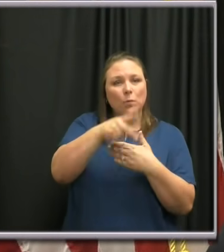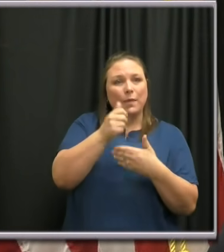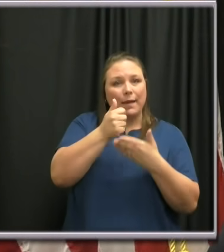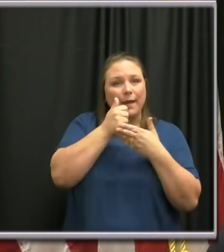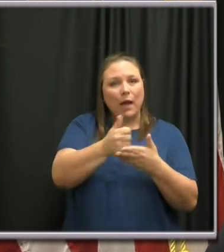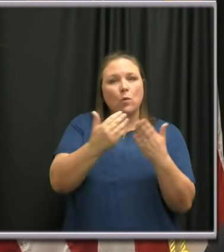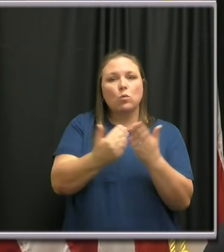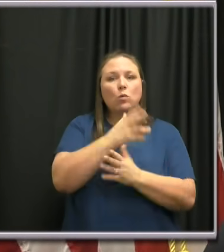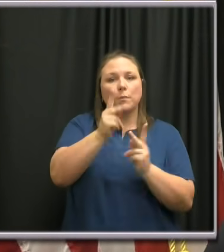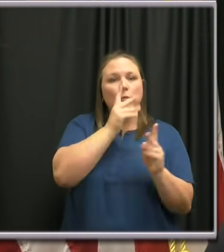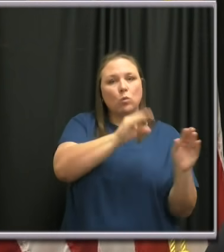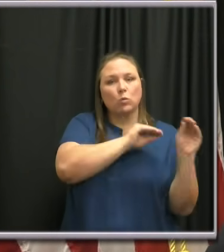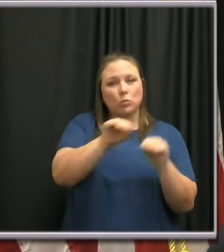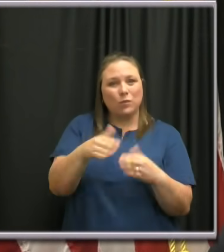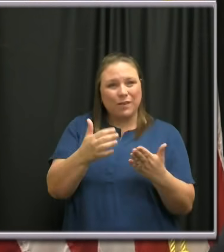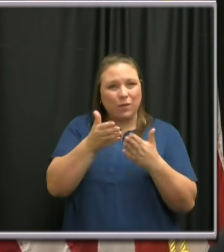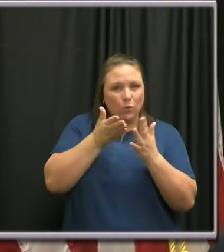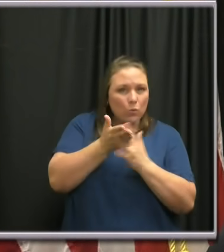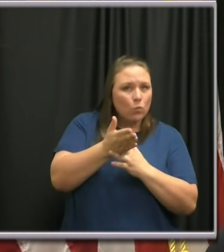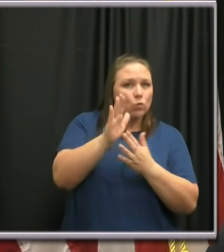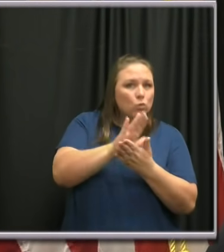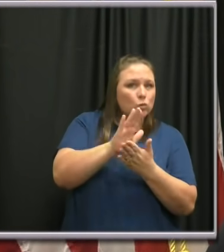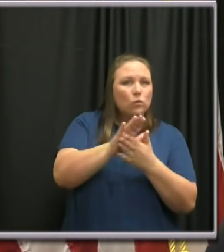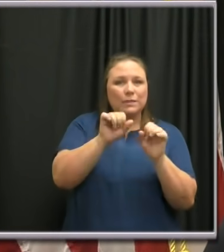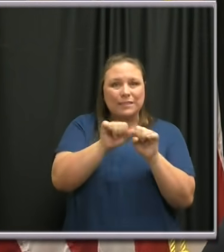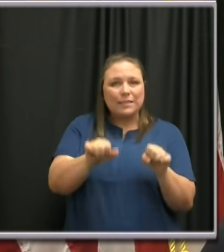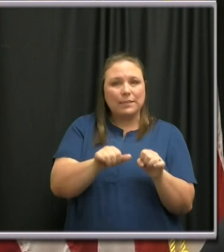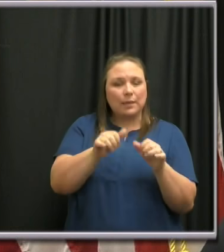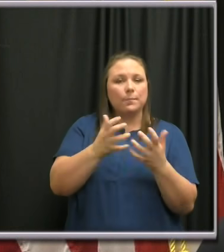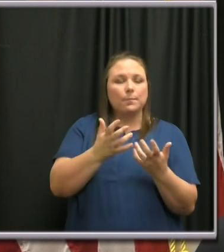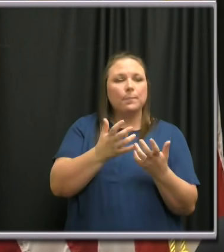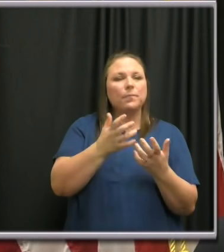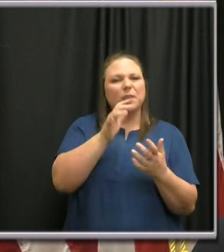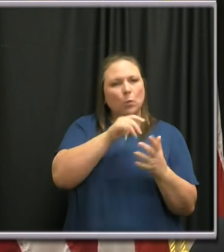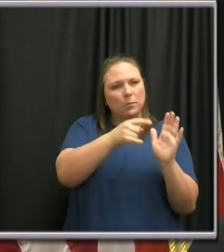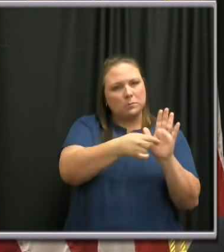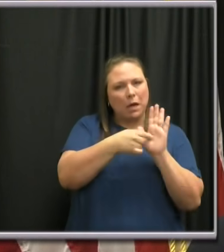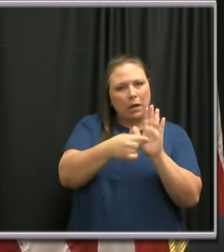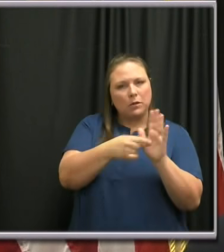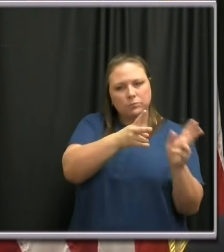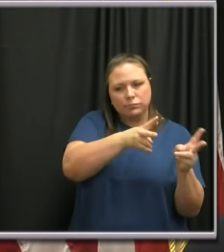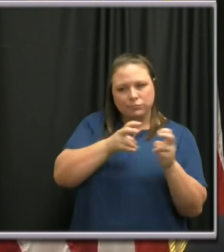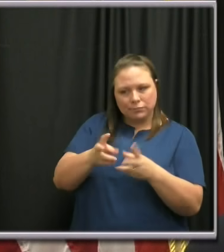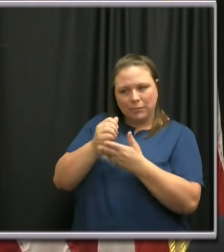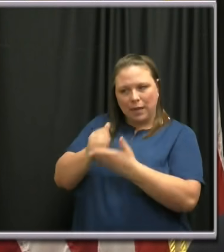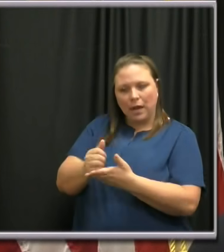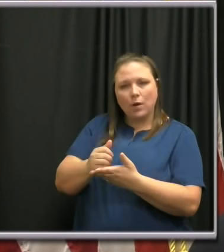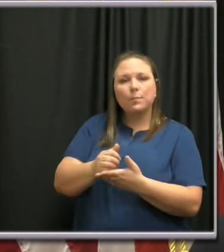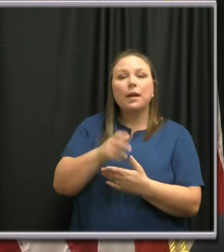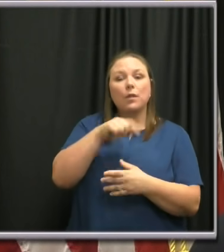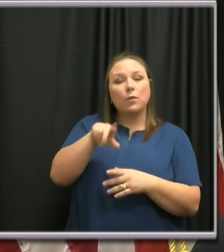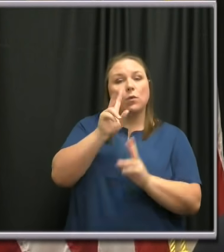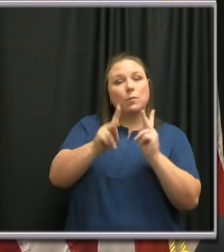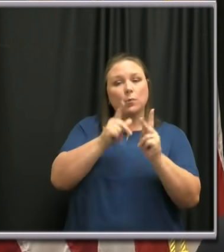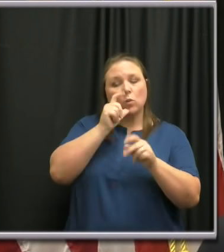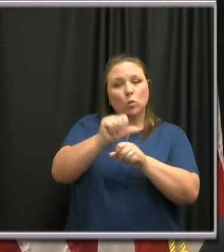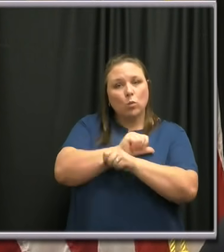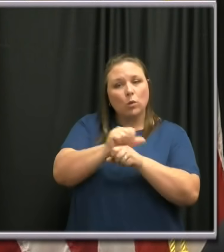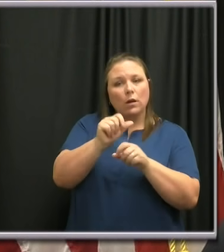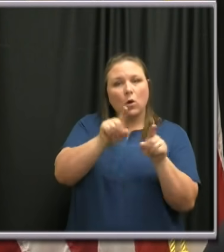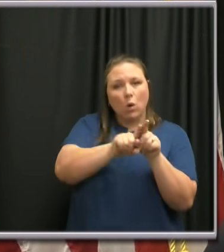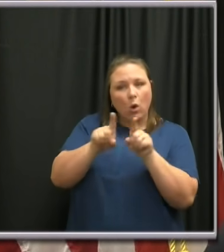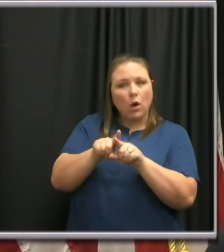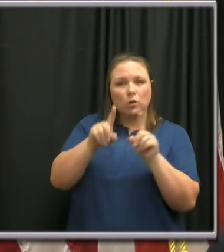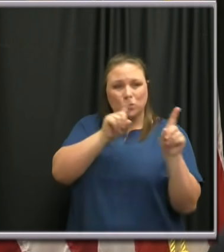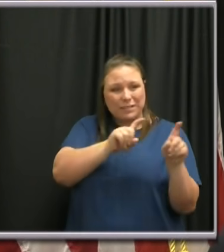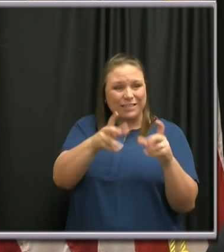families navigate the school system with the help of established families. And the model of health outreach workers that we'll be launching is also a